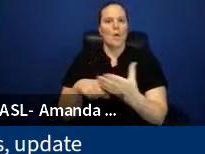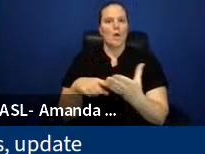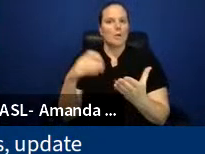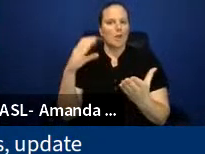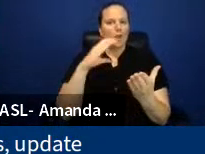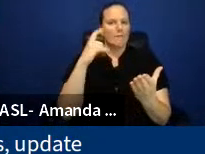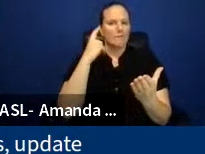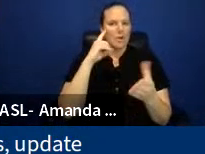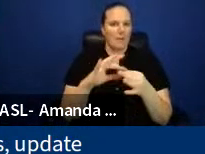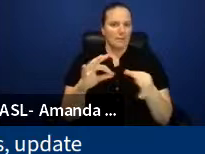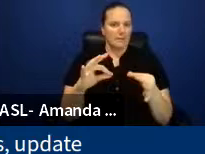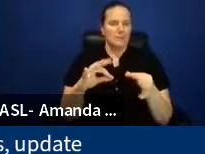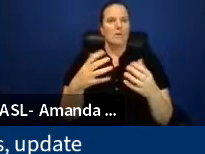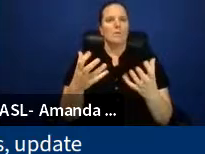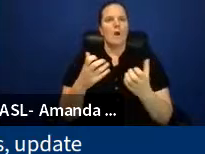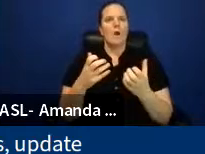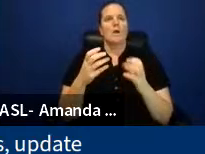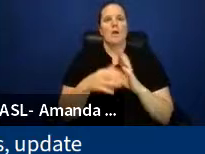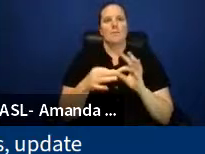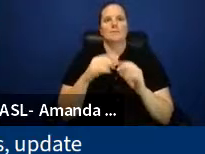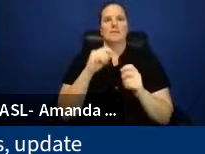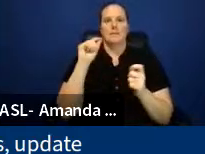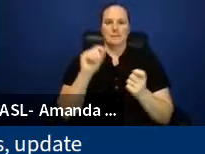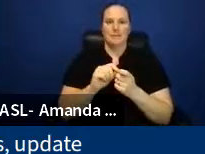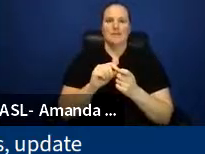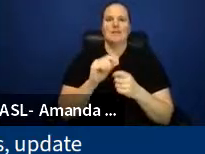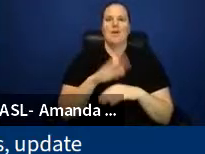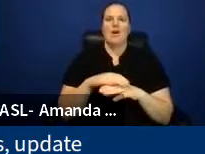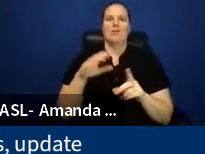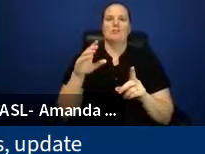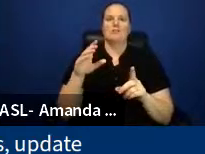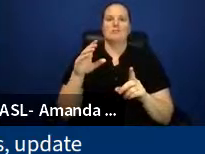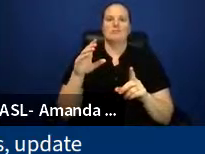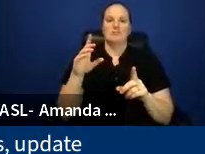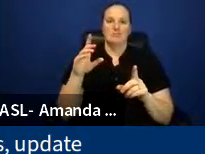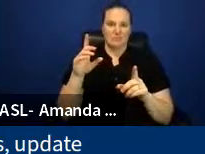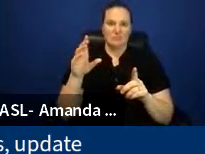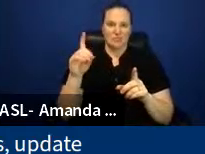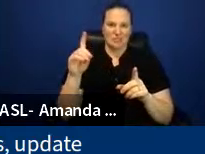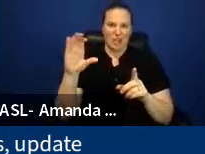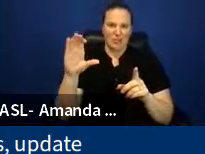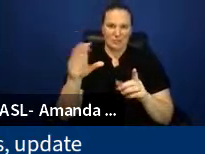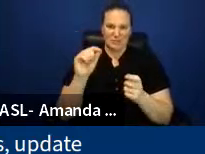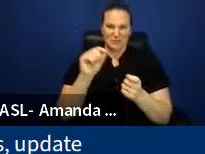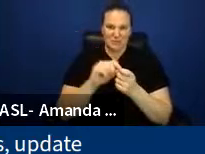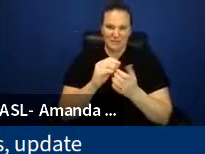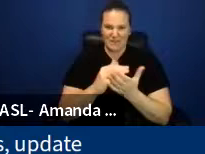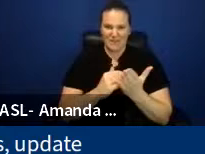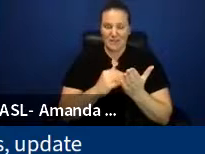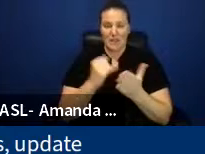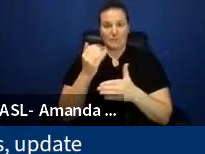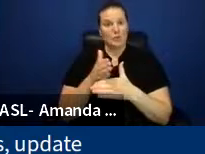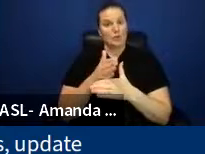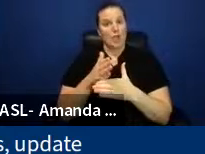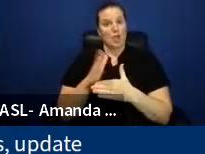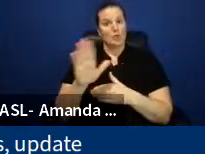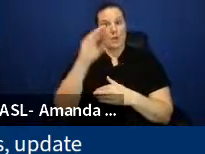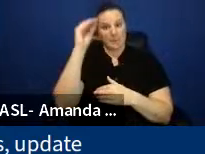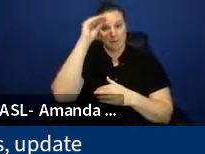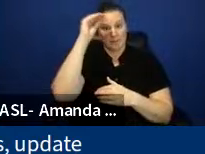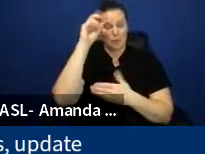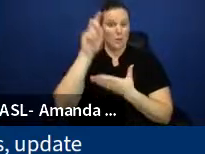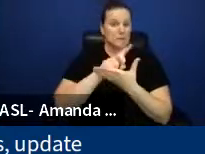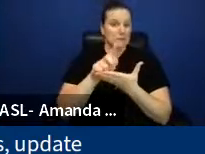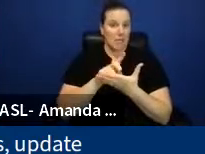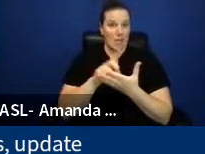for comments. We're looking for comments on this document specifically. So when you share an opinion or a design